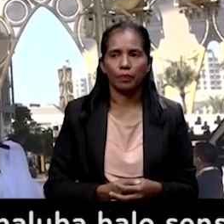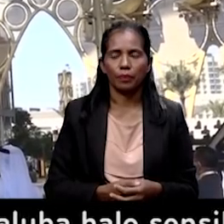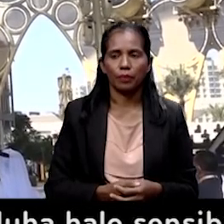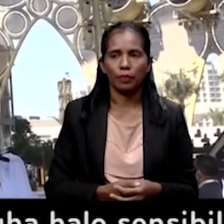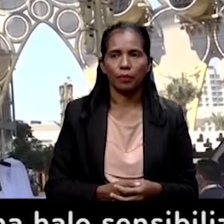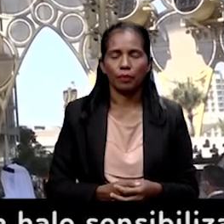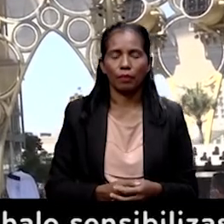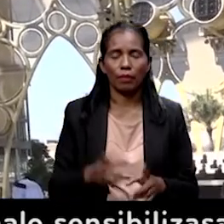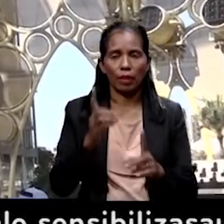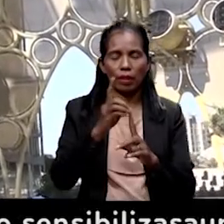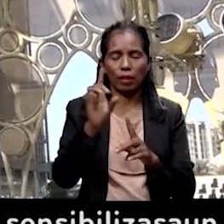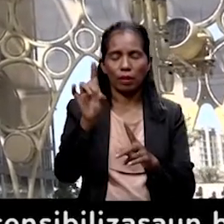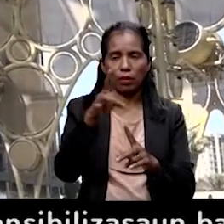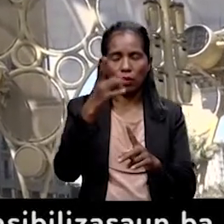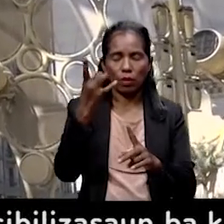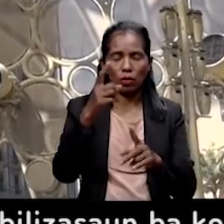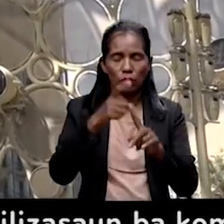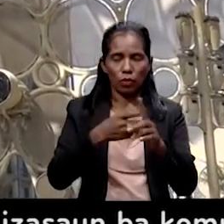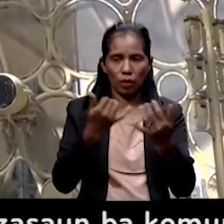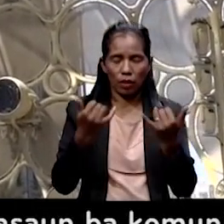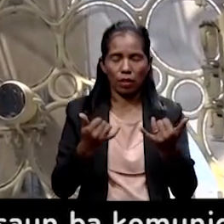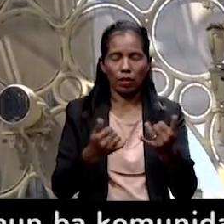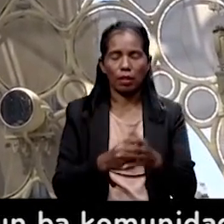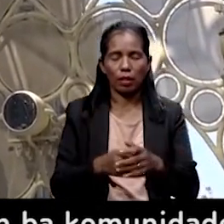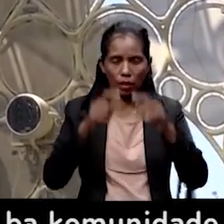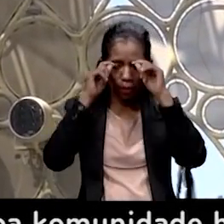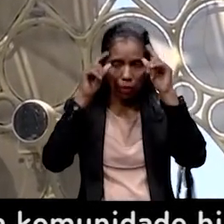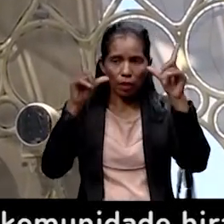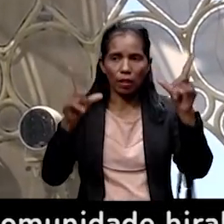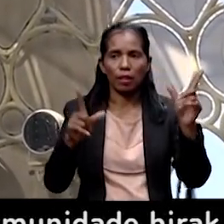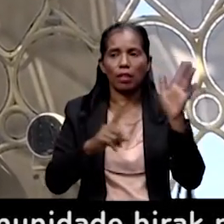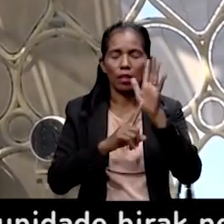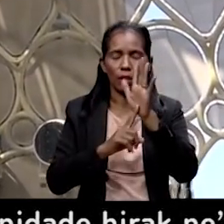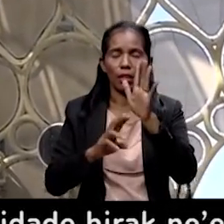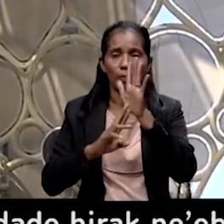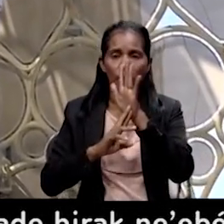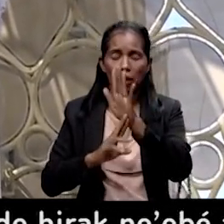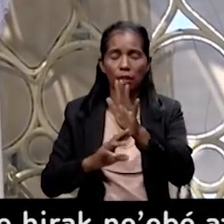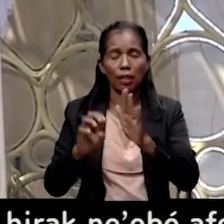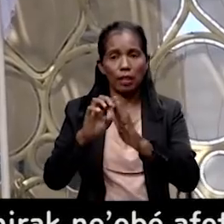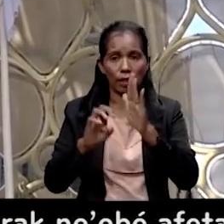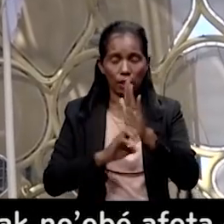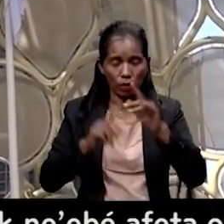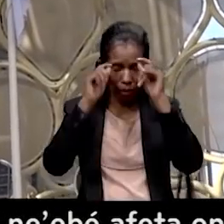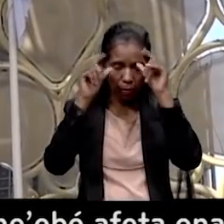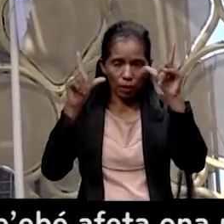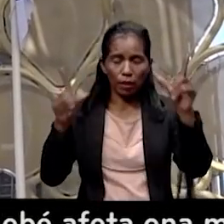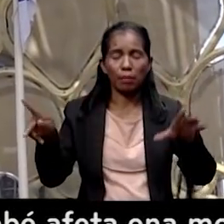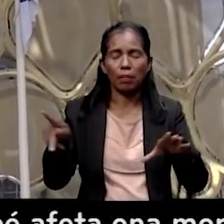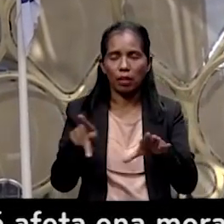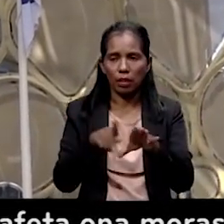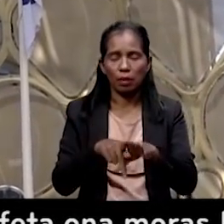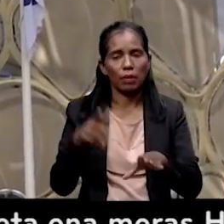Iha Lawrence Anusinwala pulang ne delegasan Timor-Leste nebe representa Estado Timor-Leste ba partisipa iha ekspedisan Timor Lingua